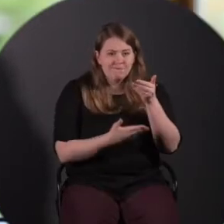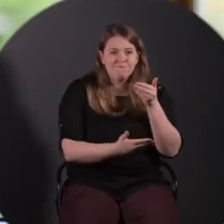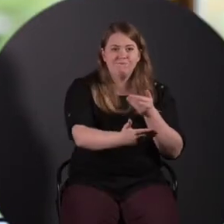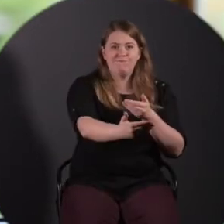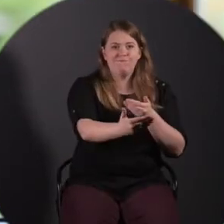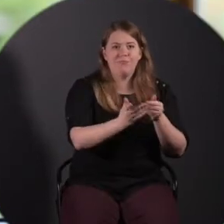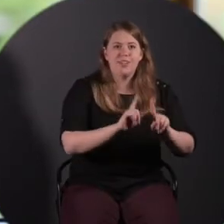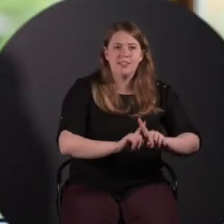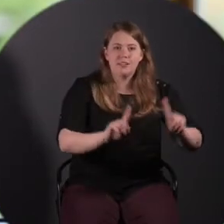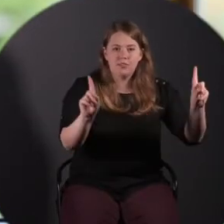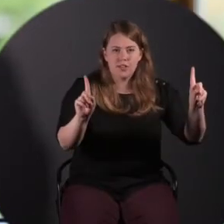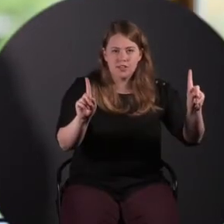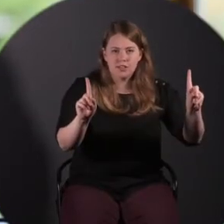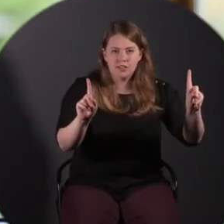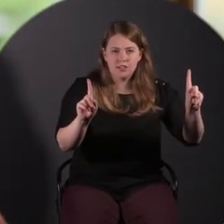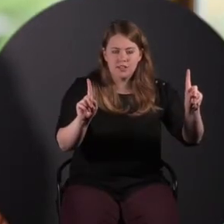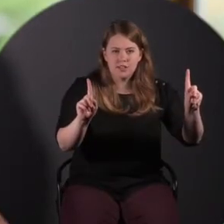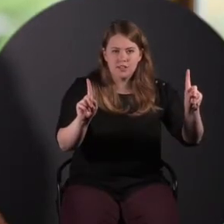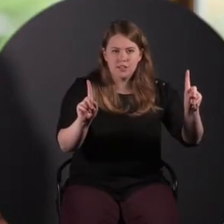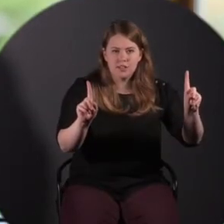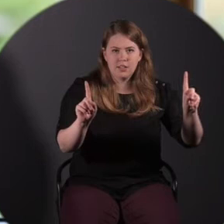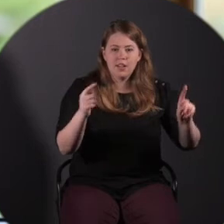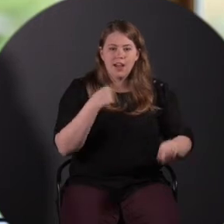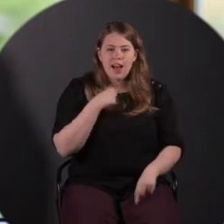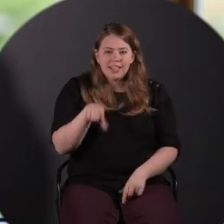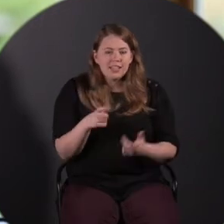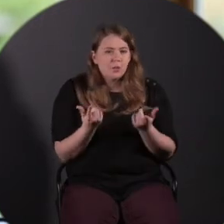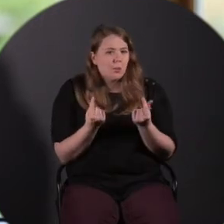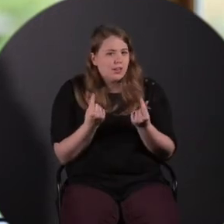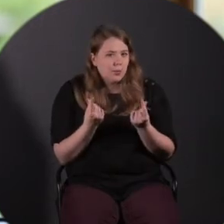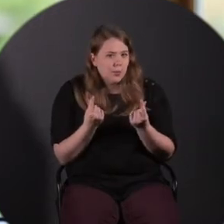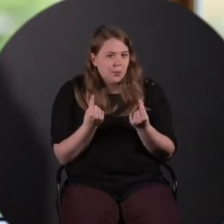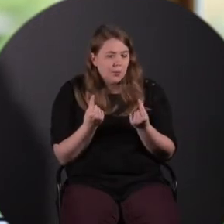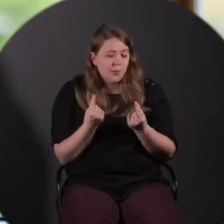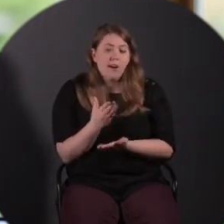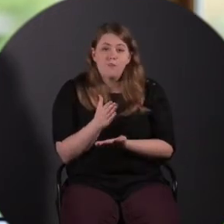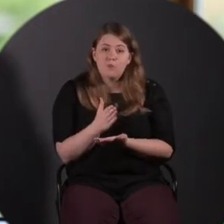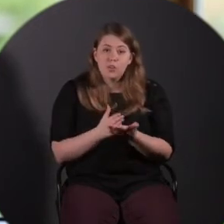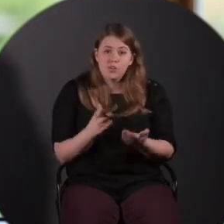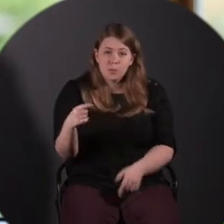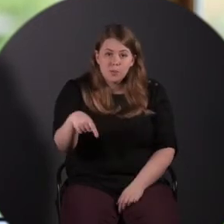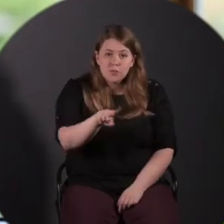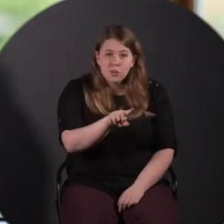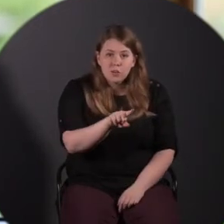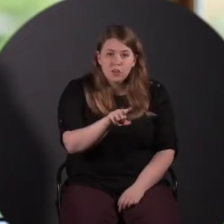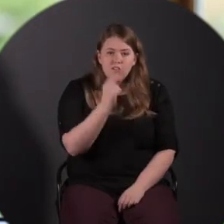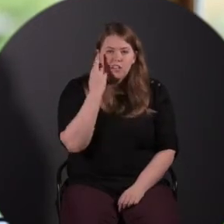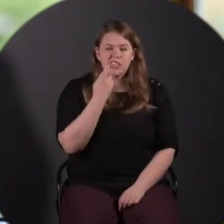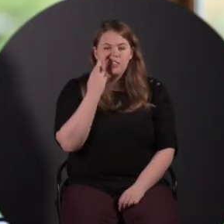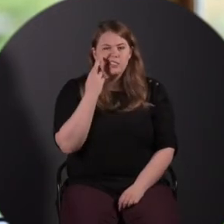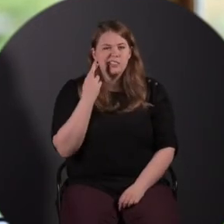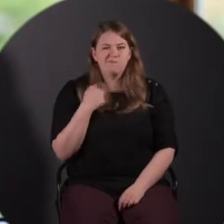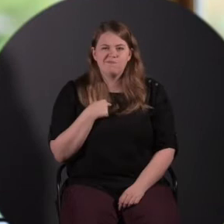here? What do I need to do? For some of you, it's a realization that you've tried to do life on your own for